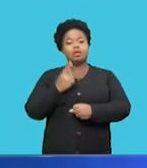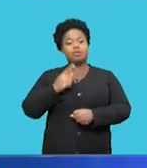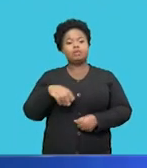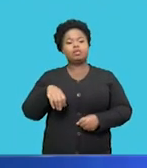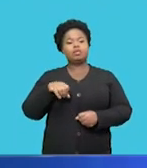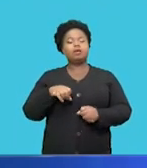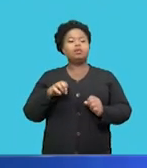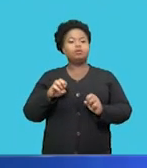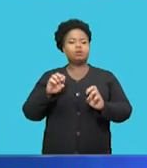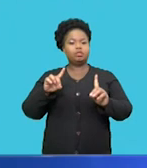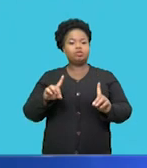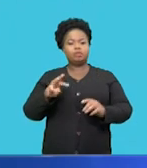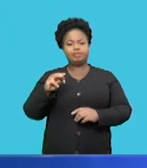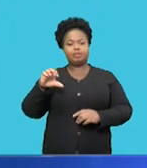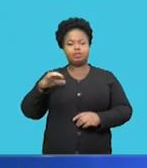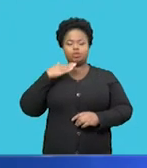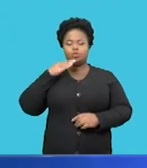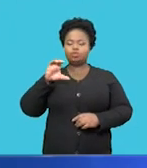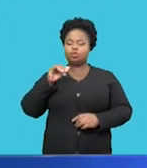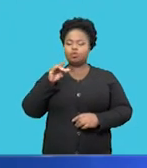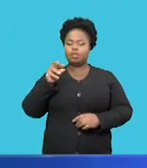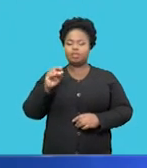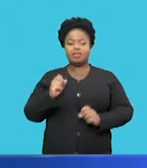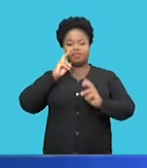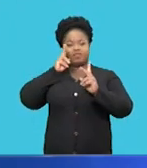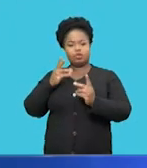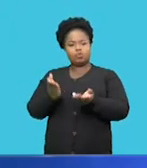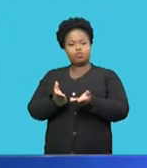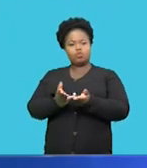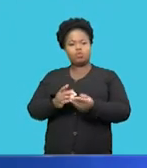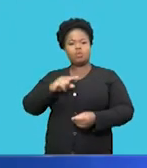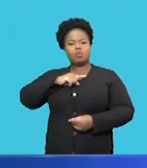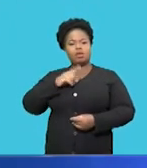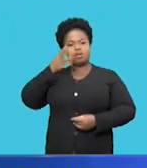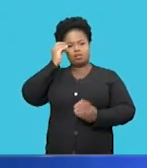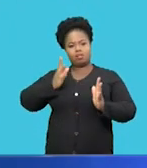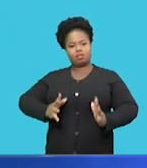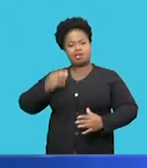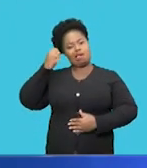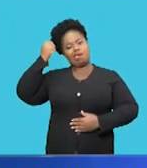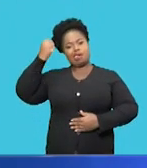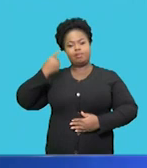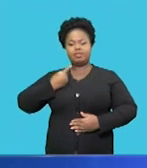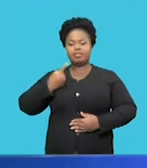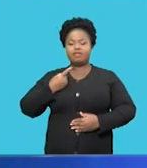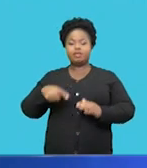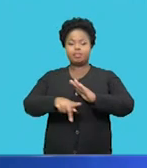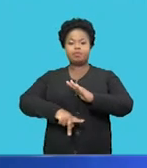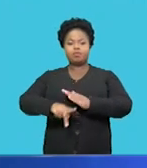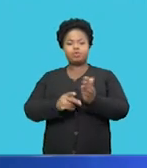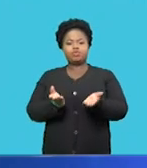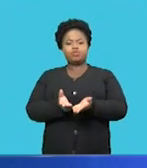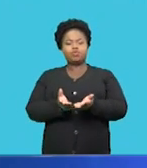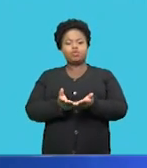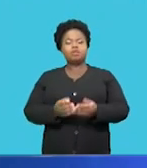leng Matome Chiloane o etetse lelapa la Moithuti eo ho tlalehwang a ipolayile wa sehlopha sa botshelela sekolong sa thuto tse tlase